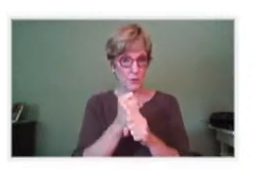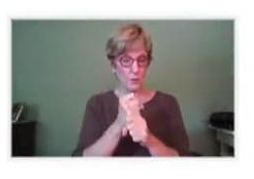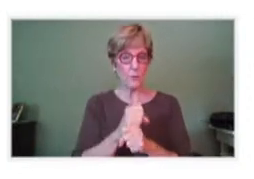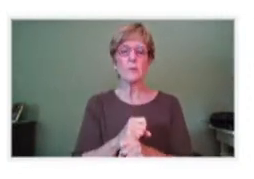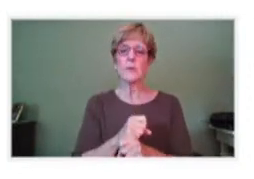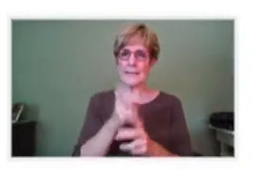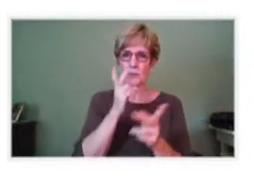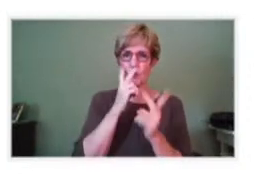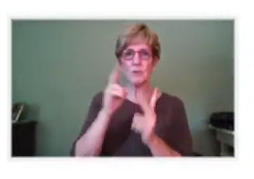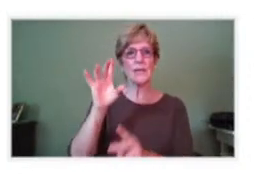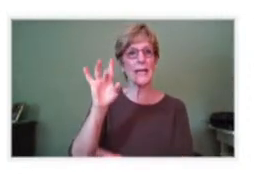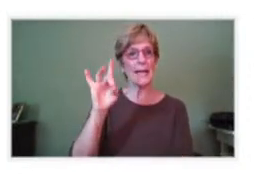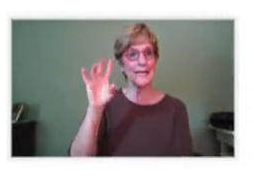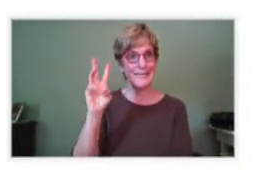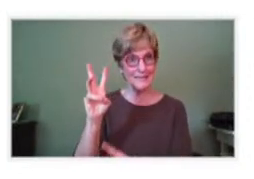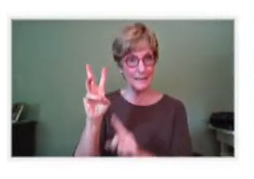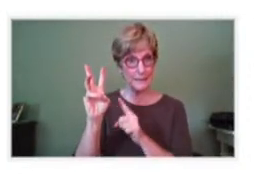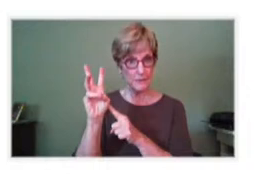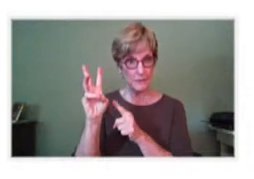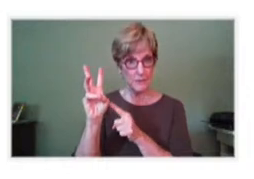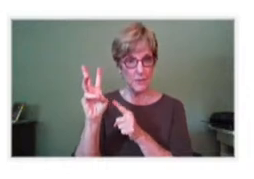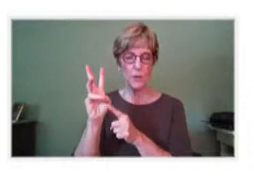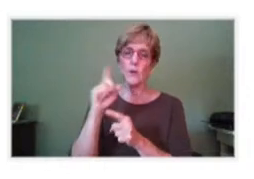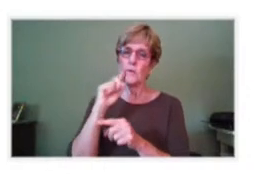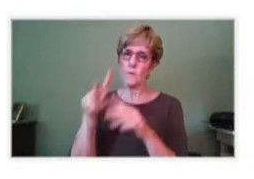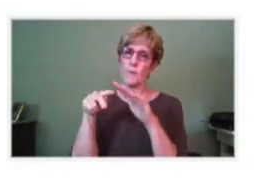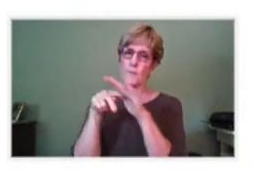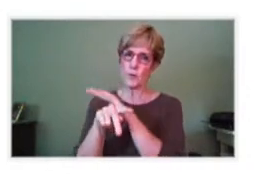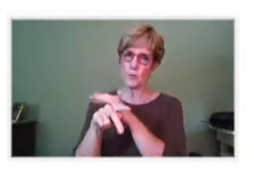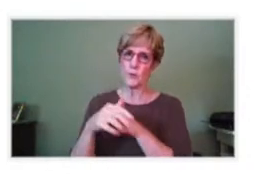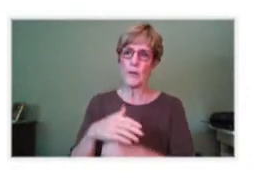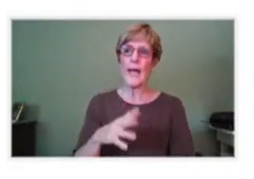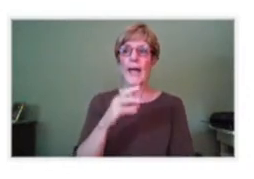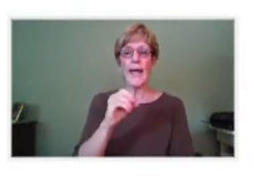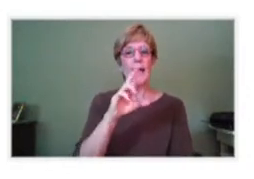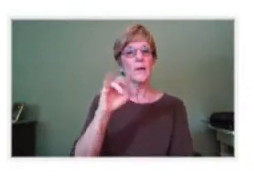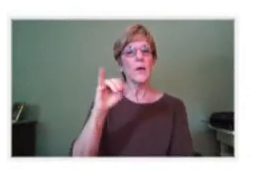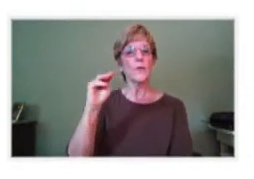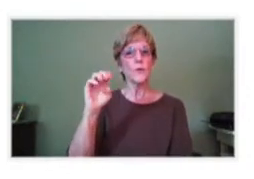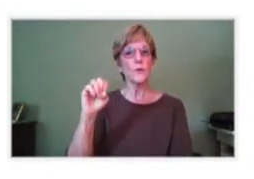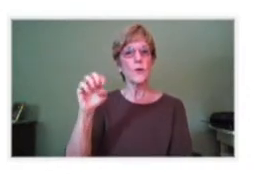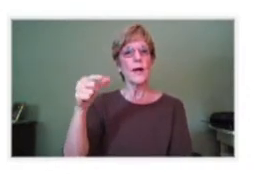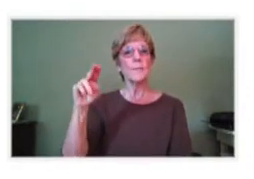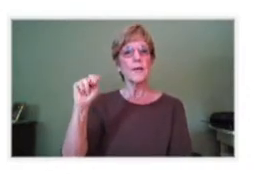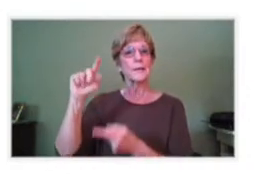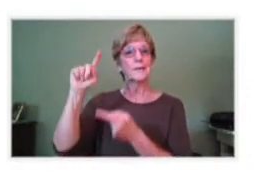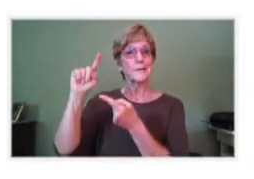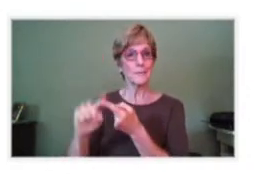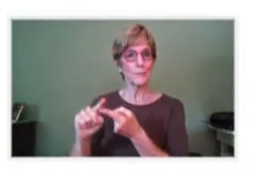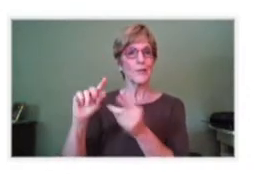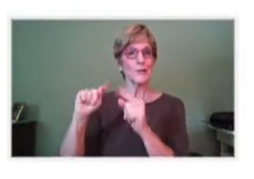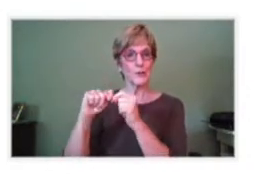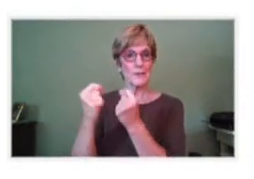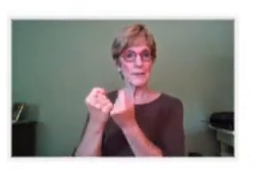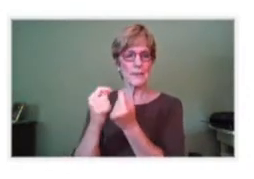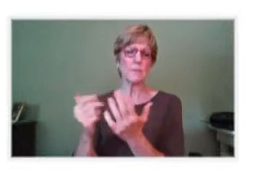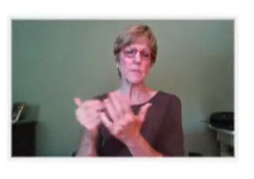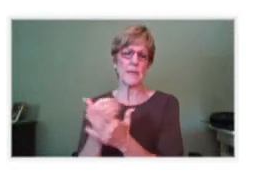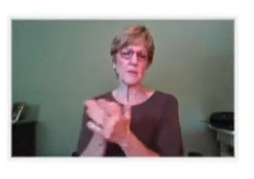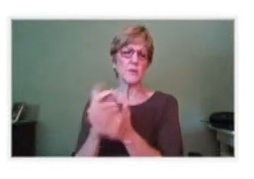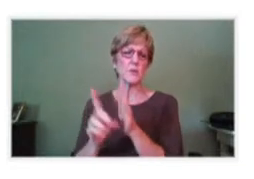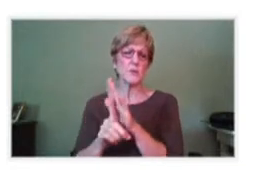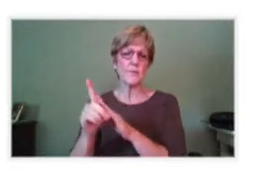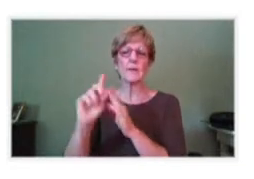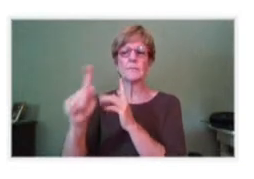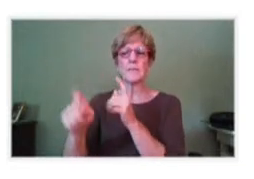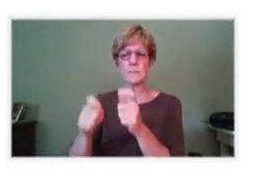see, 86 of those were for murder. And our crime gun suppression team, which is a newer team that was developed specifically